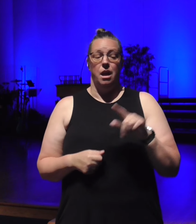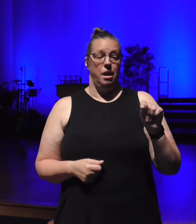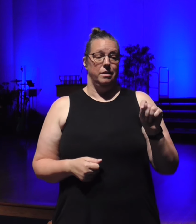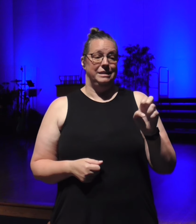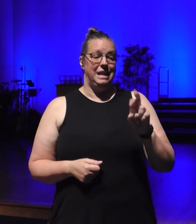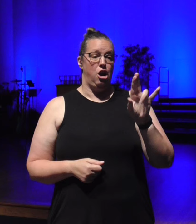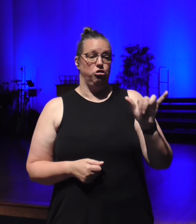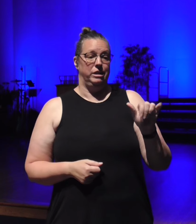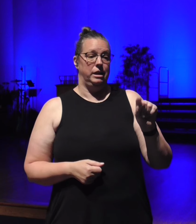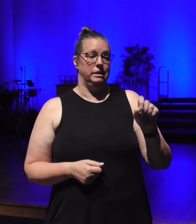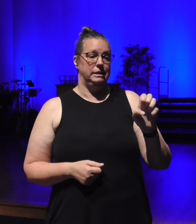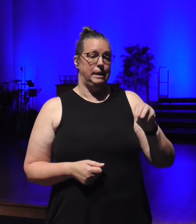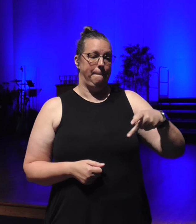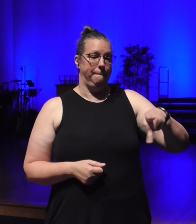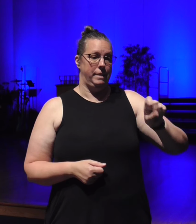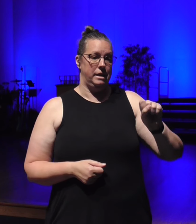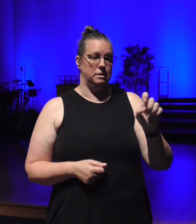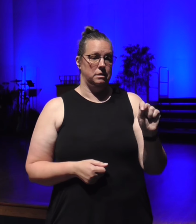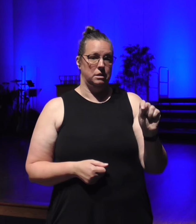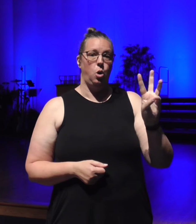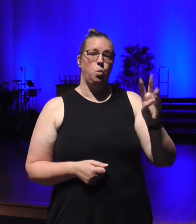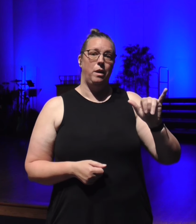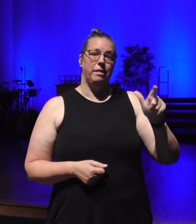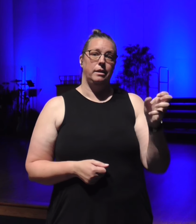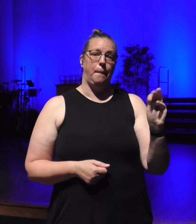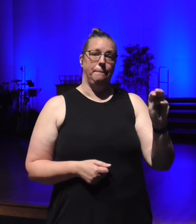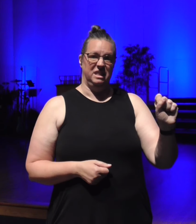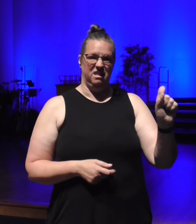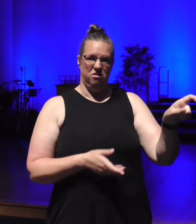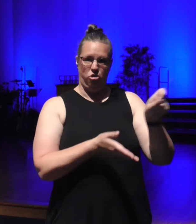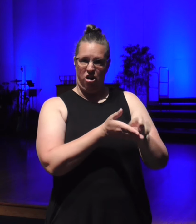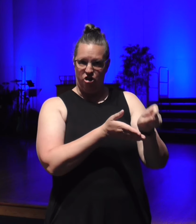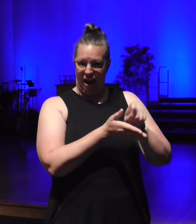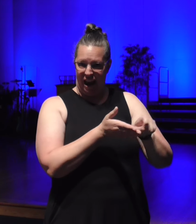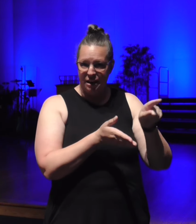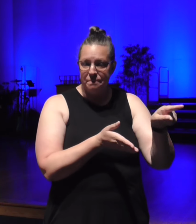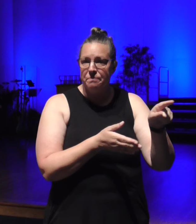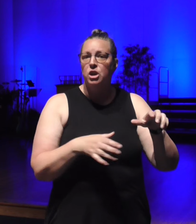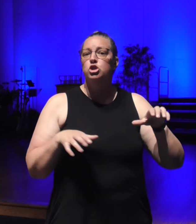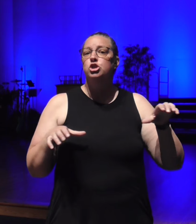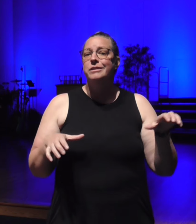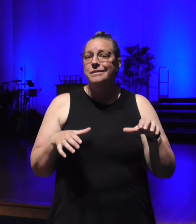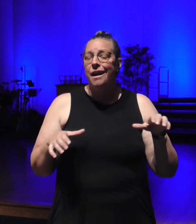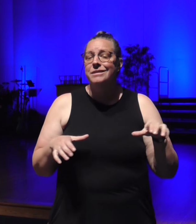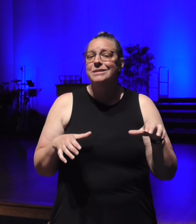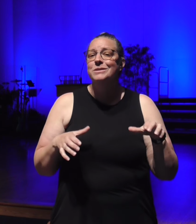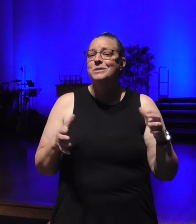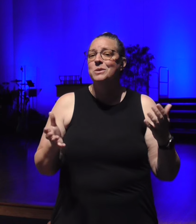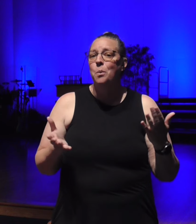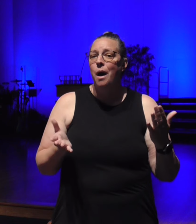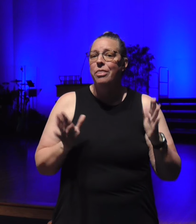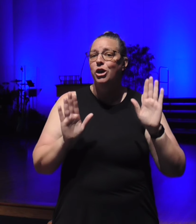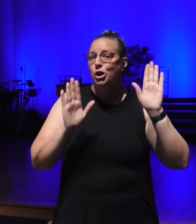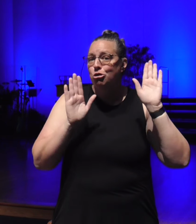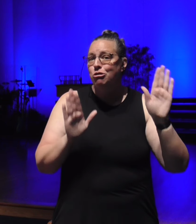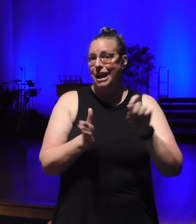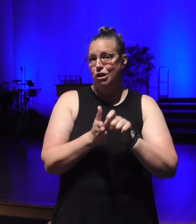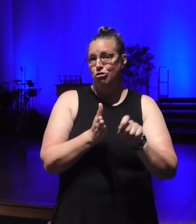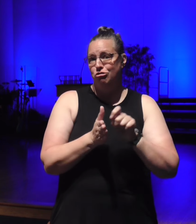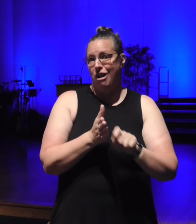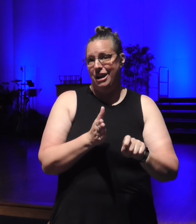Tempest Williams does what the great writers do. She walks straight into the